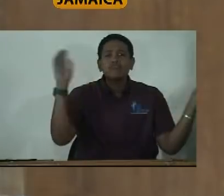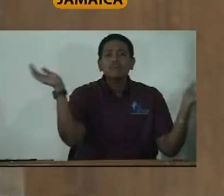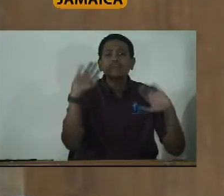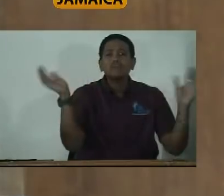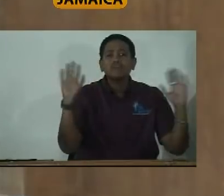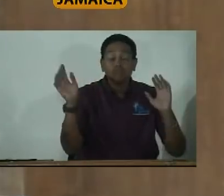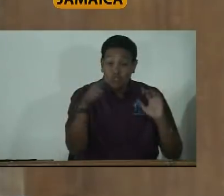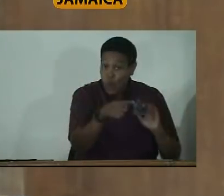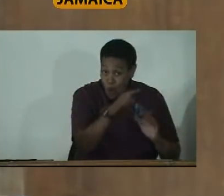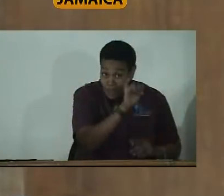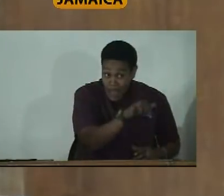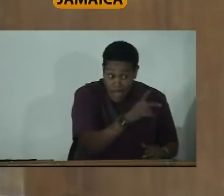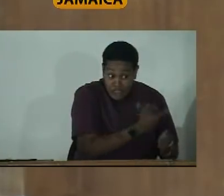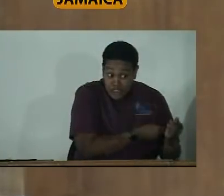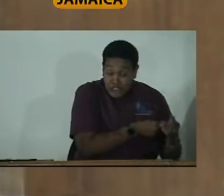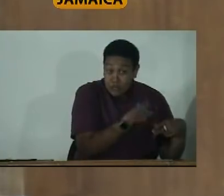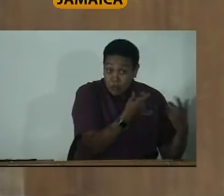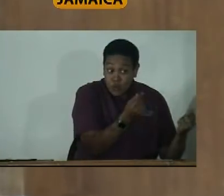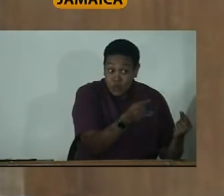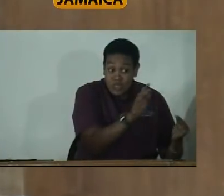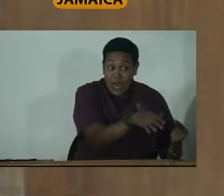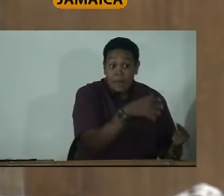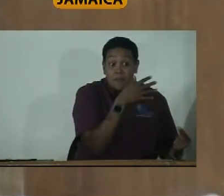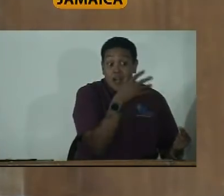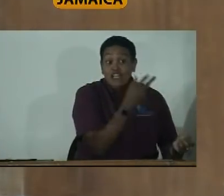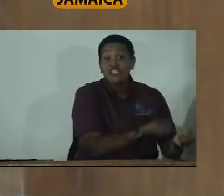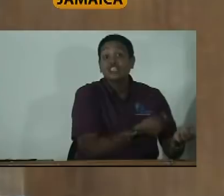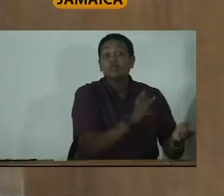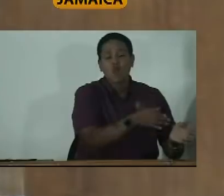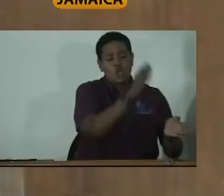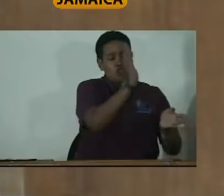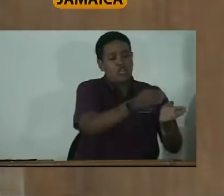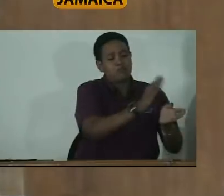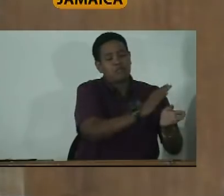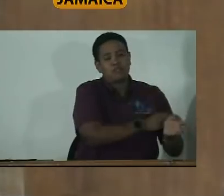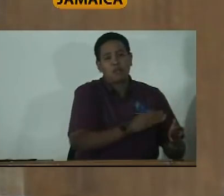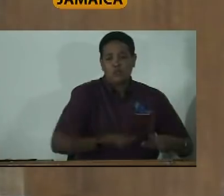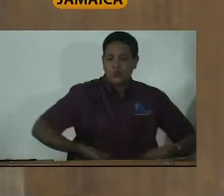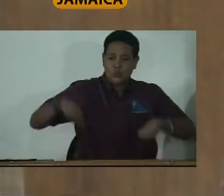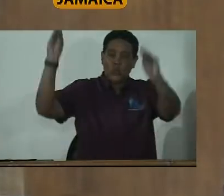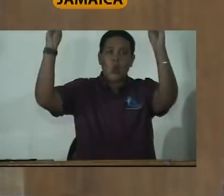so that lamb, that mother sheep, is then sold